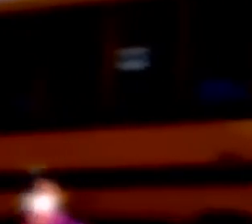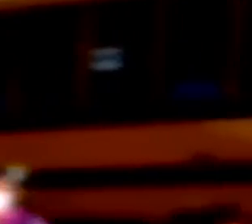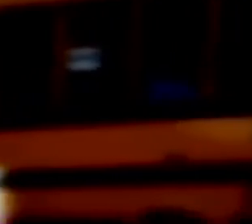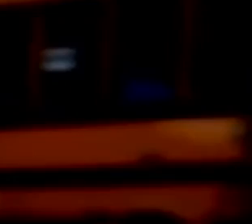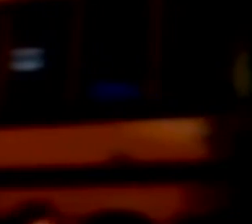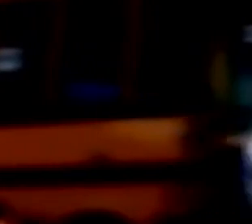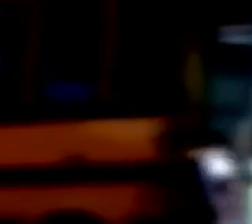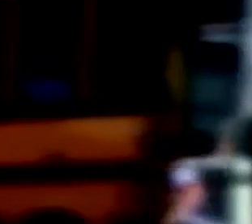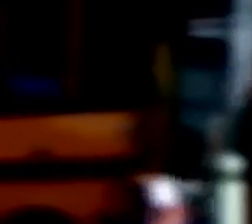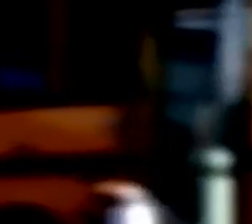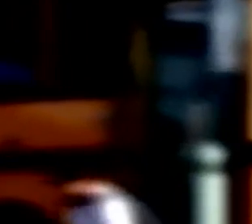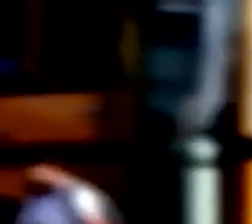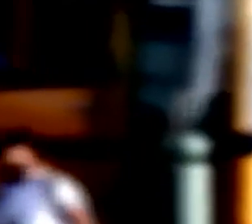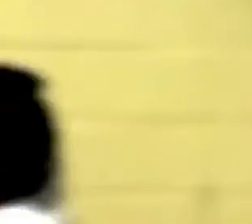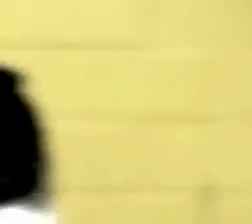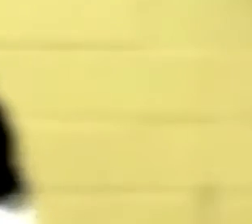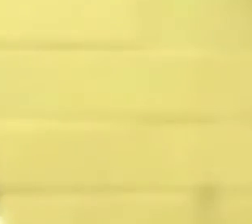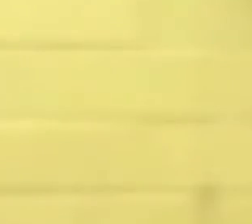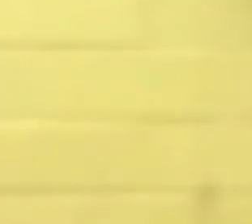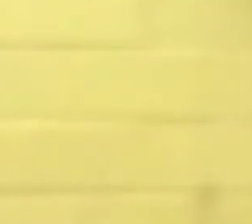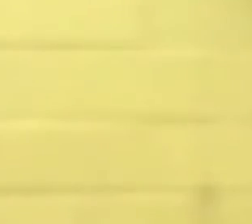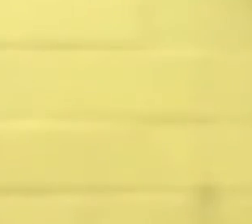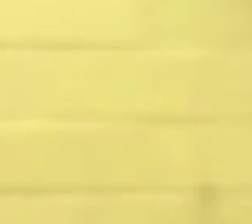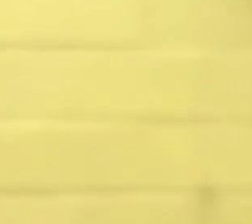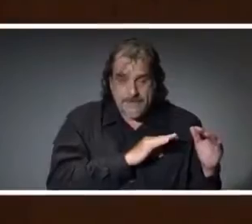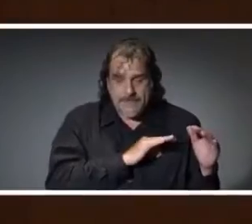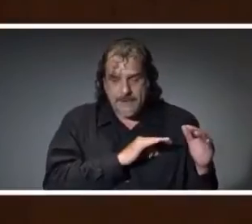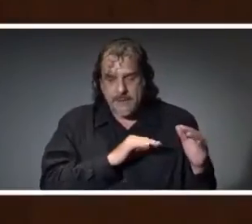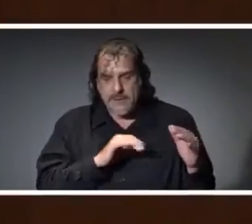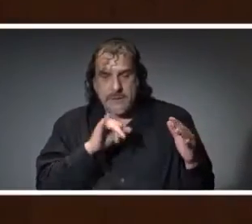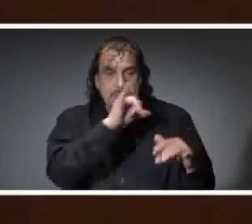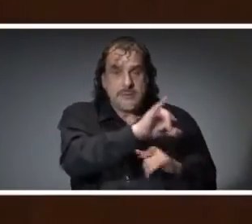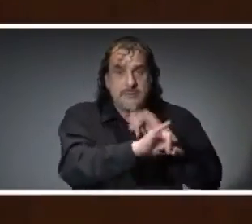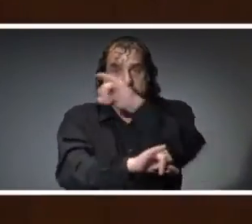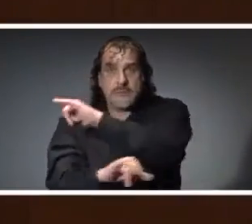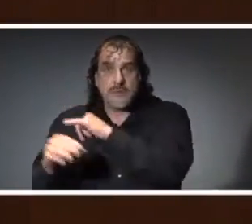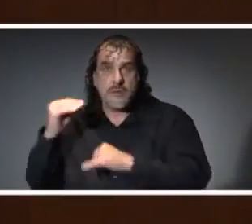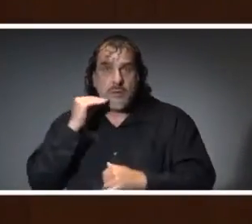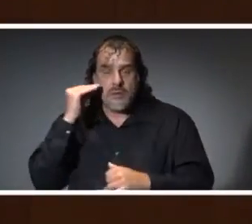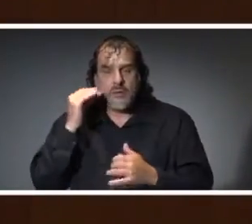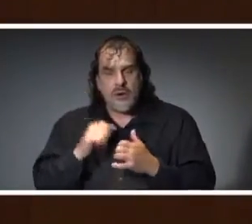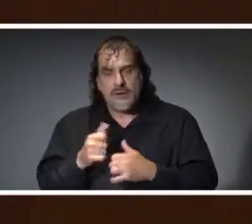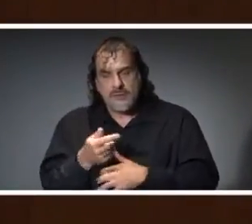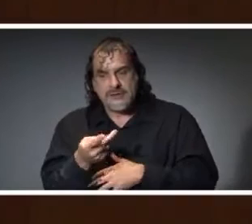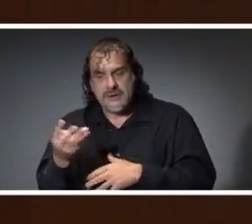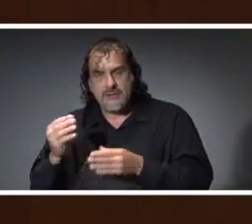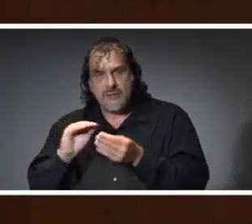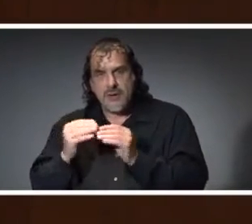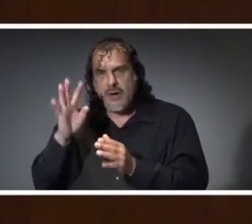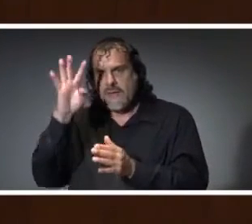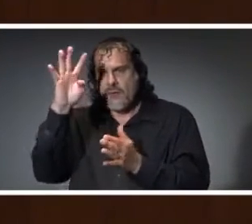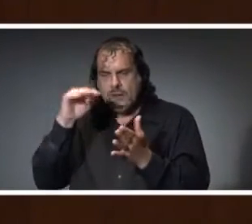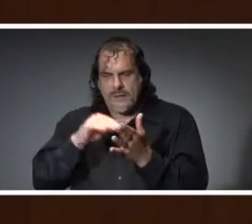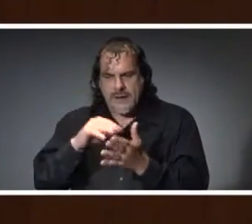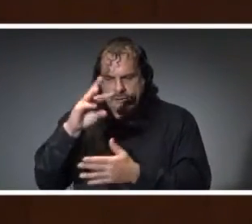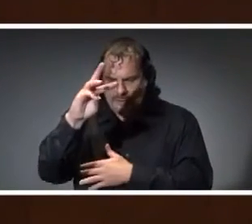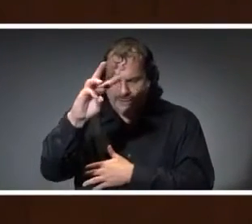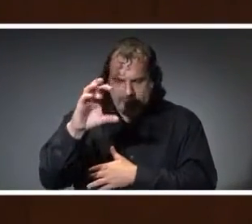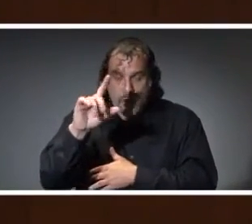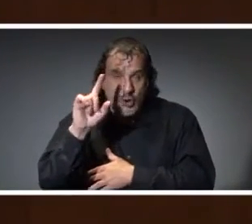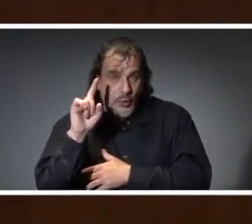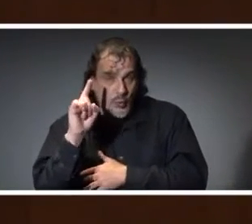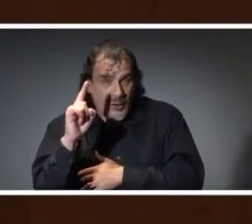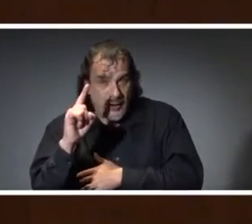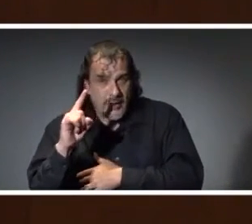isolations and quarantines is significantly higher. We do have a significant number of children under quarantine 4,601